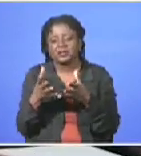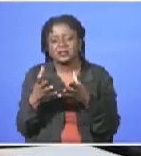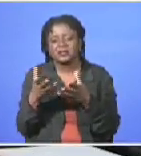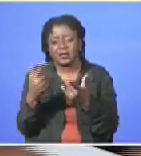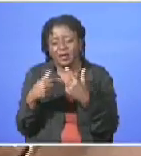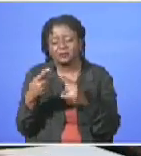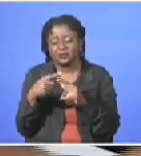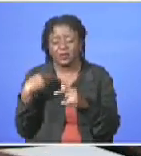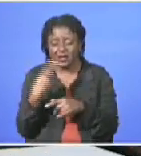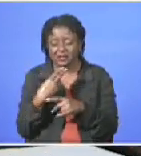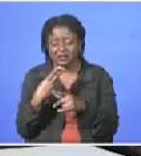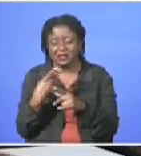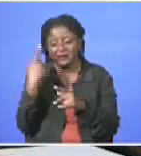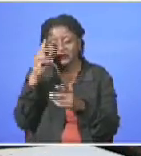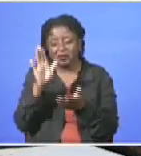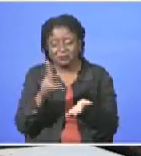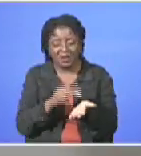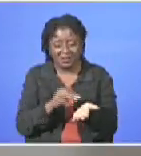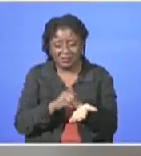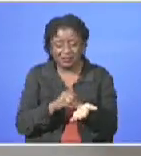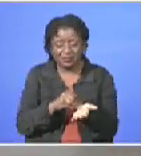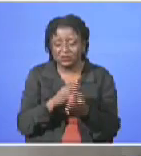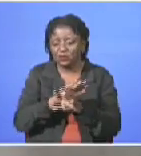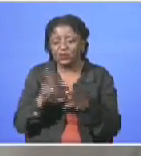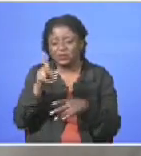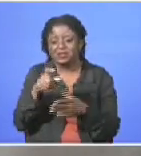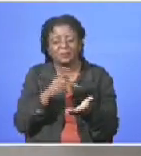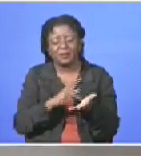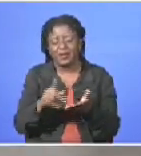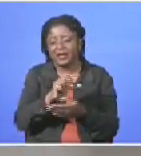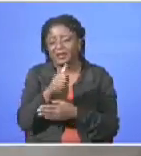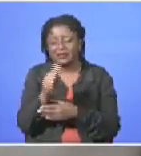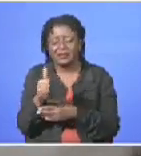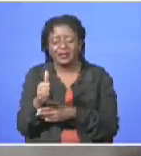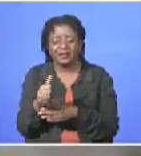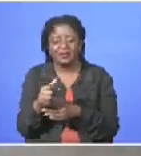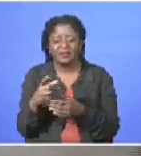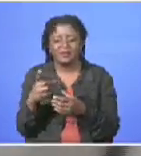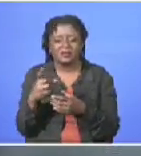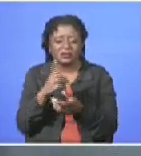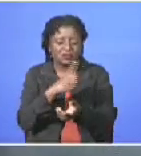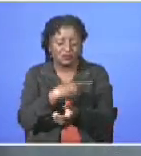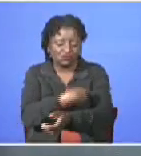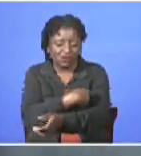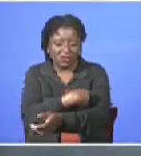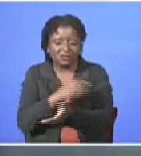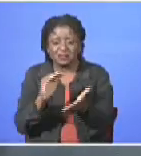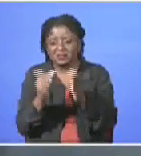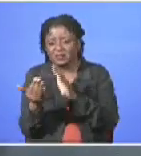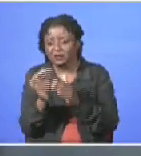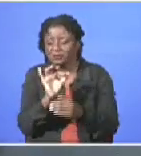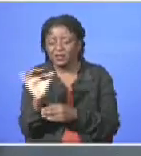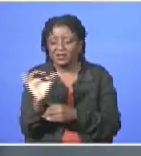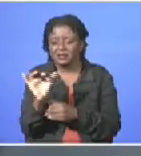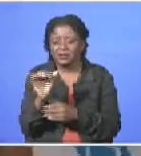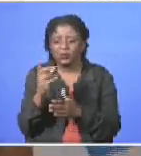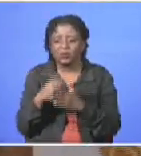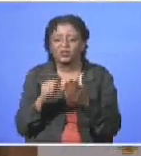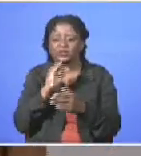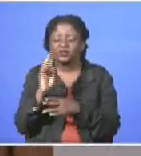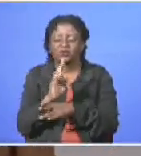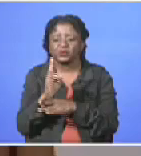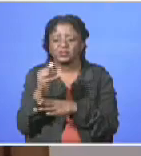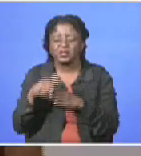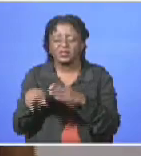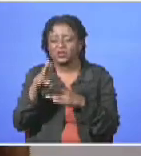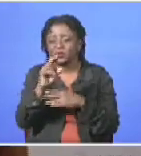prescription, we will honor that, and you will not have to pay anything. Lewis says the drugs are comparable to what are used in the U.S., and most importantly, they work